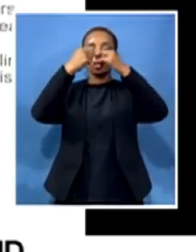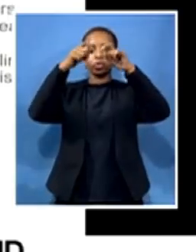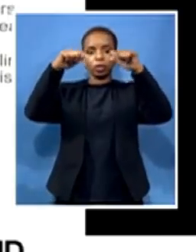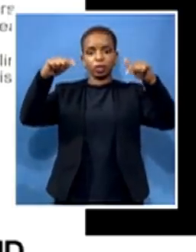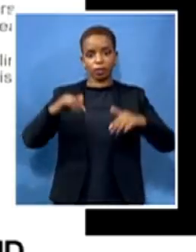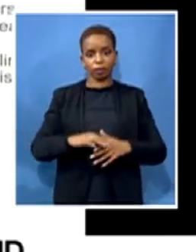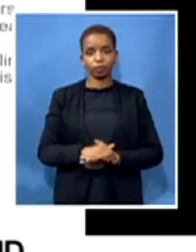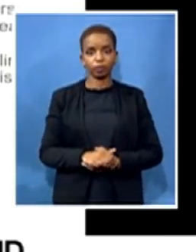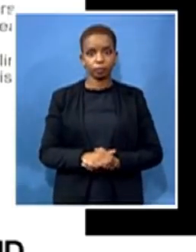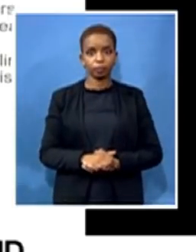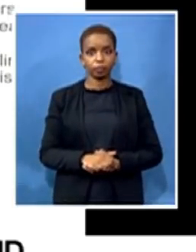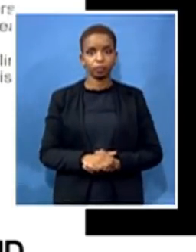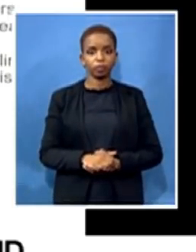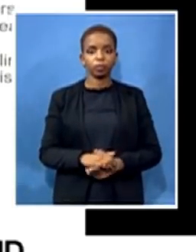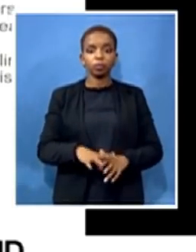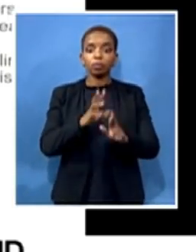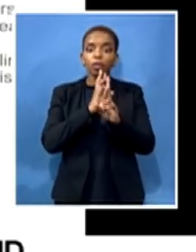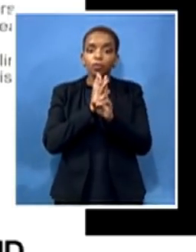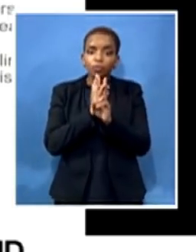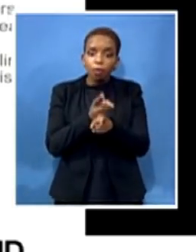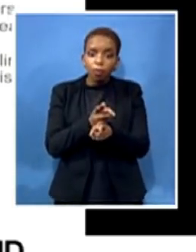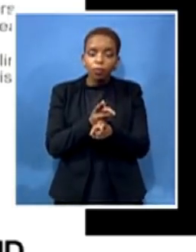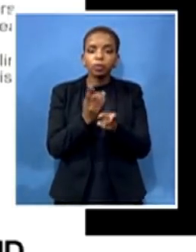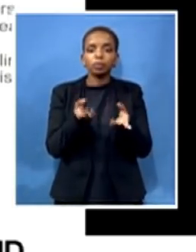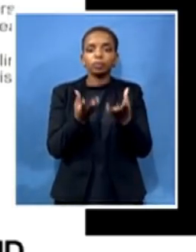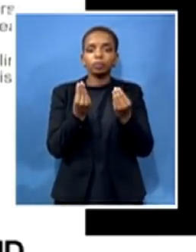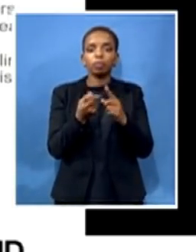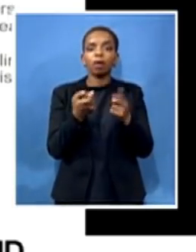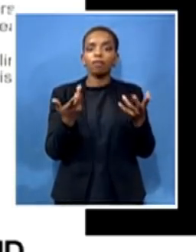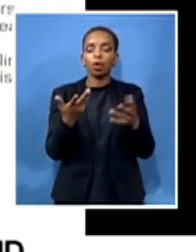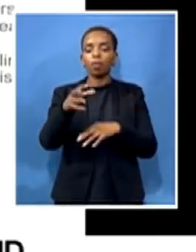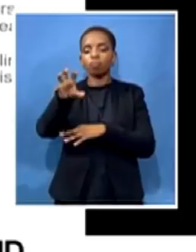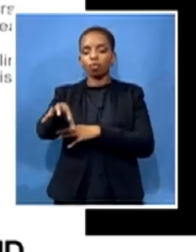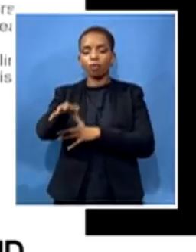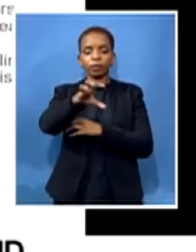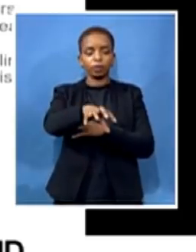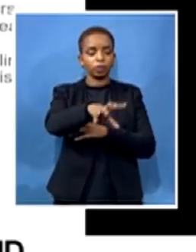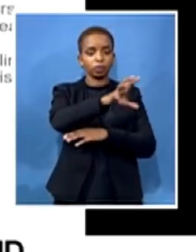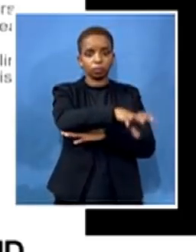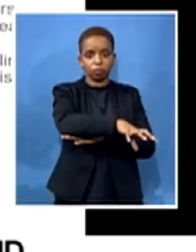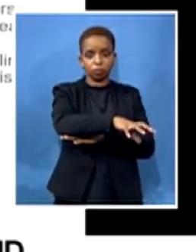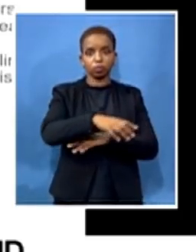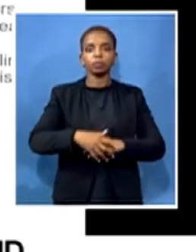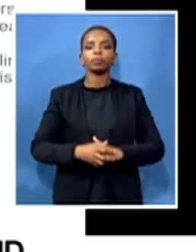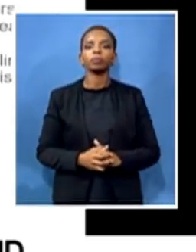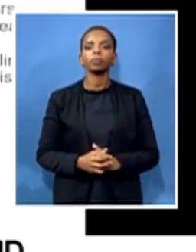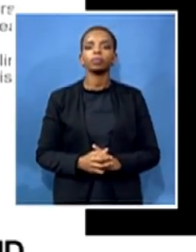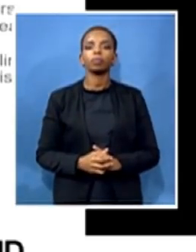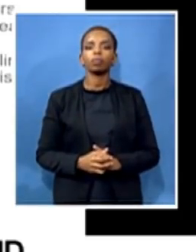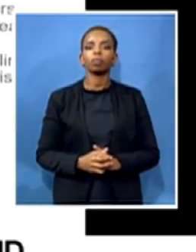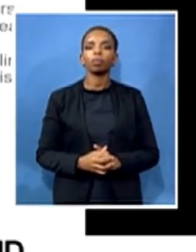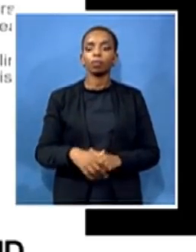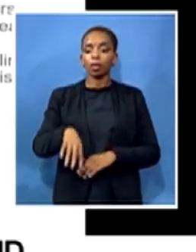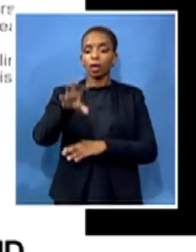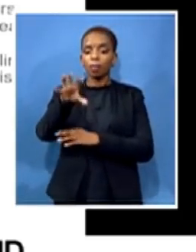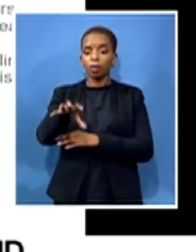the provinces, and the province receives reports from the districts. We receive